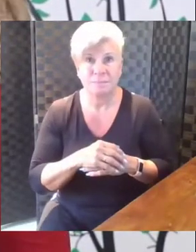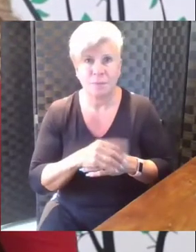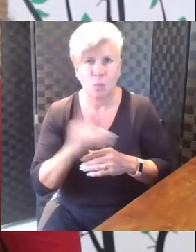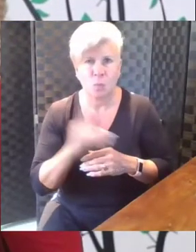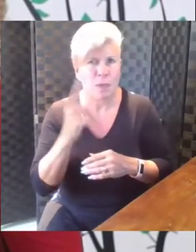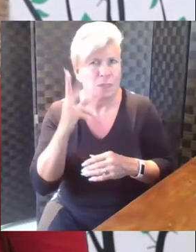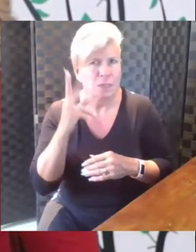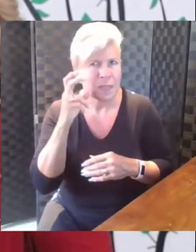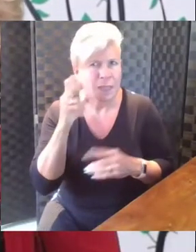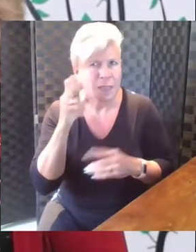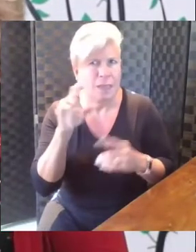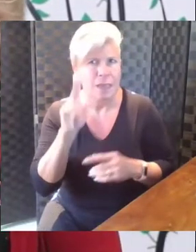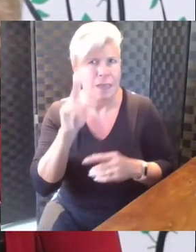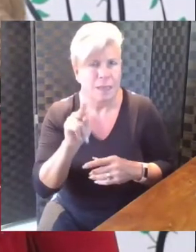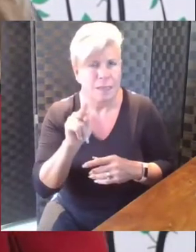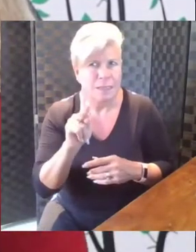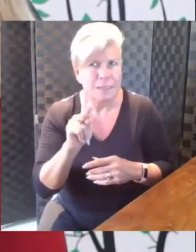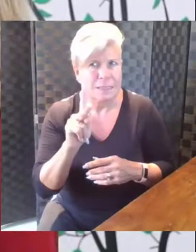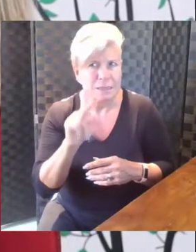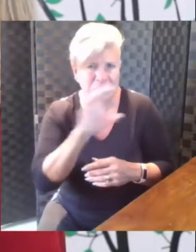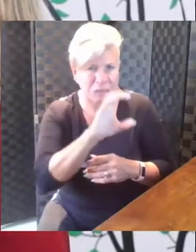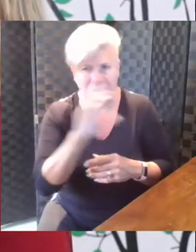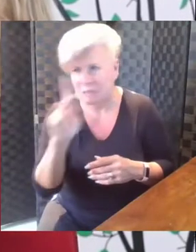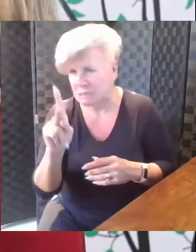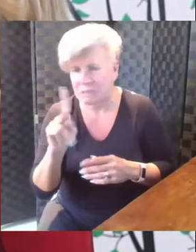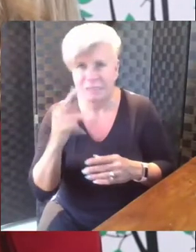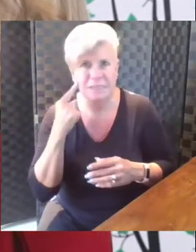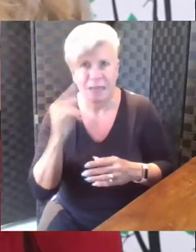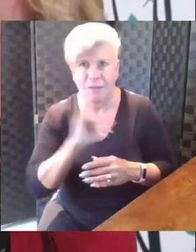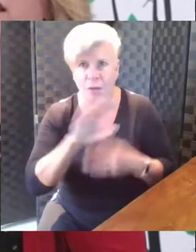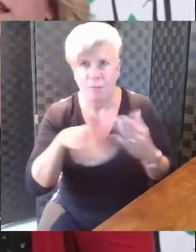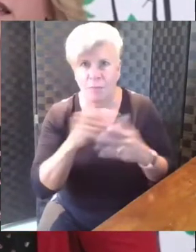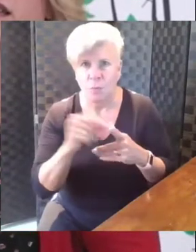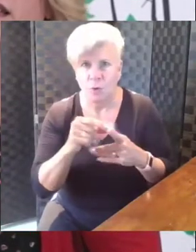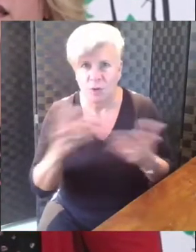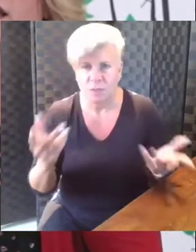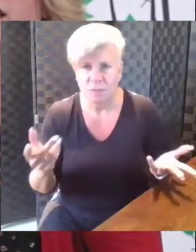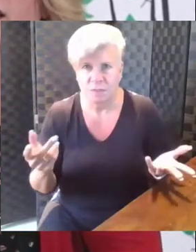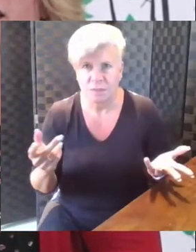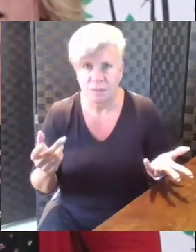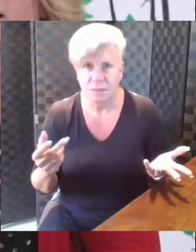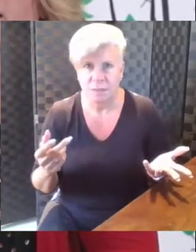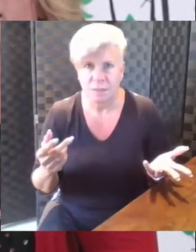Where do you hear the k sound in all of these words?